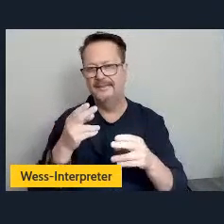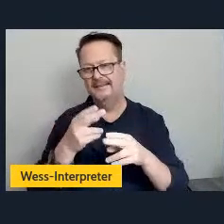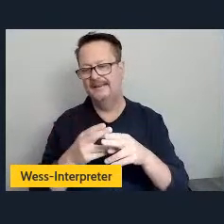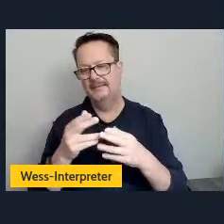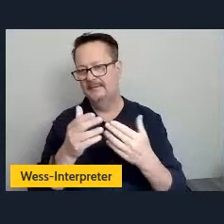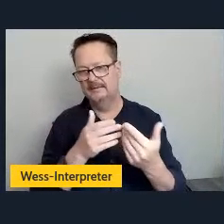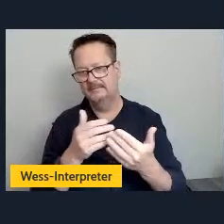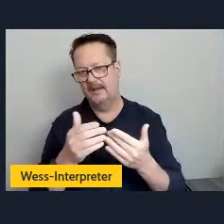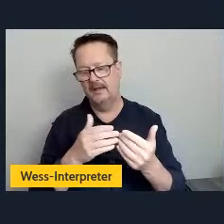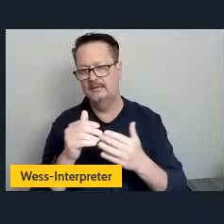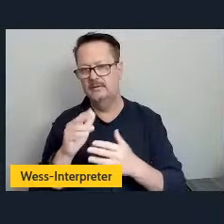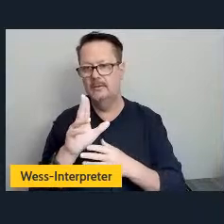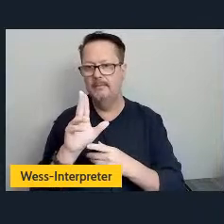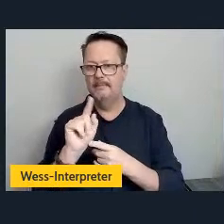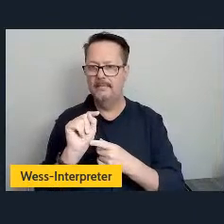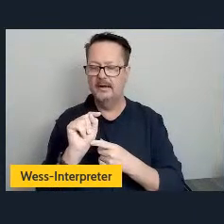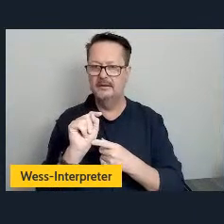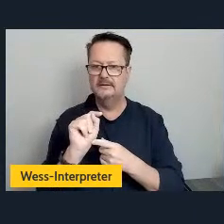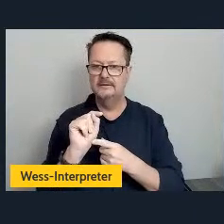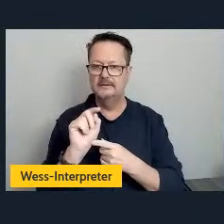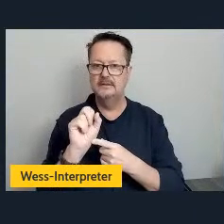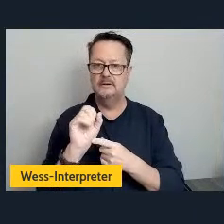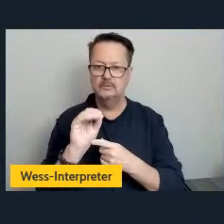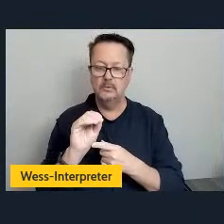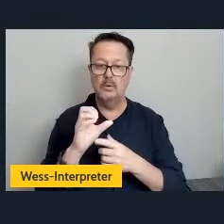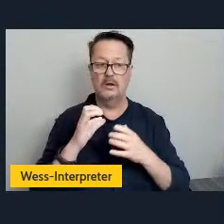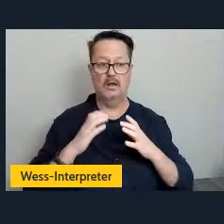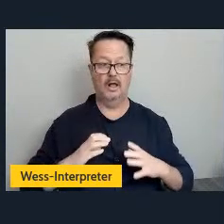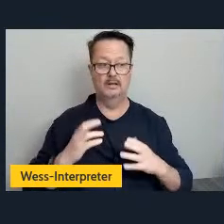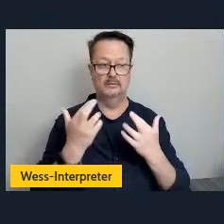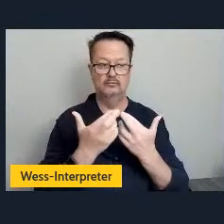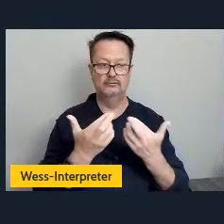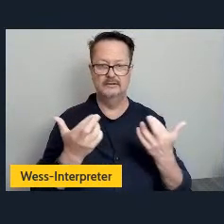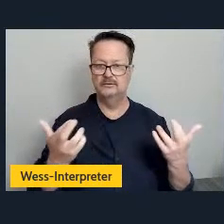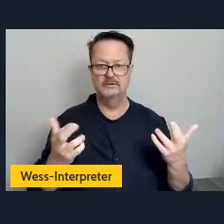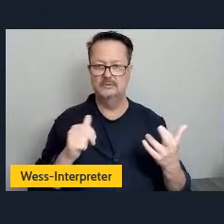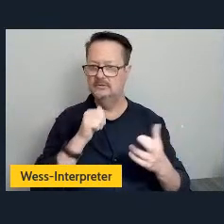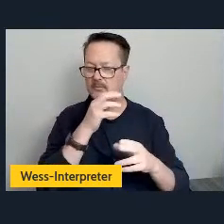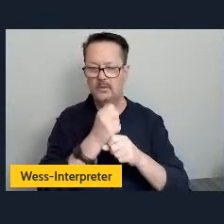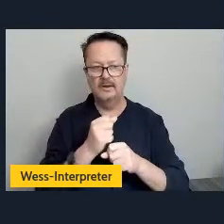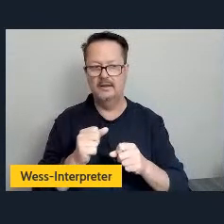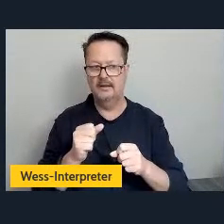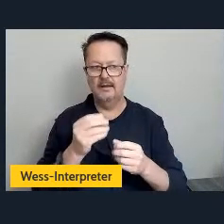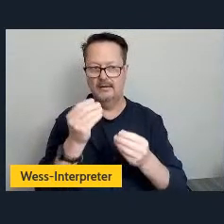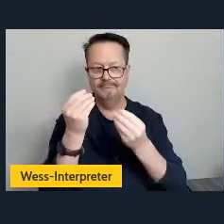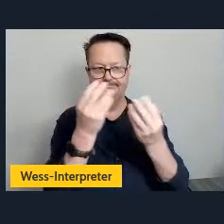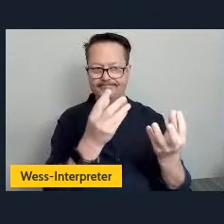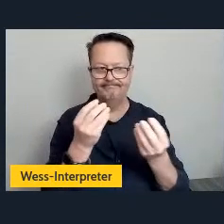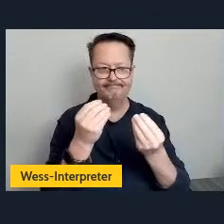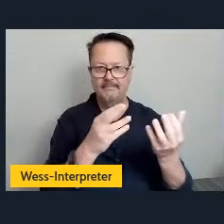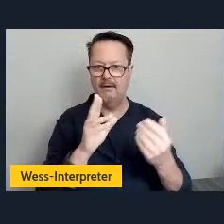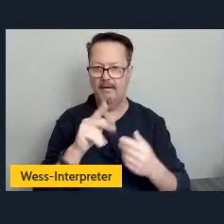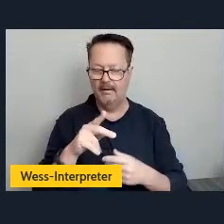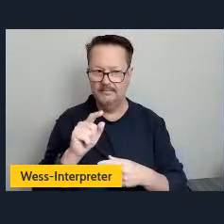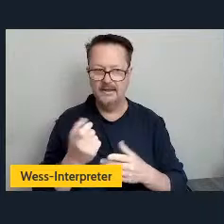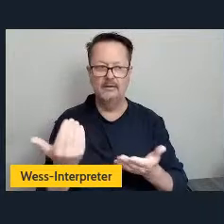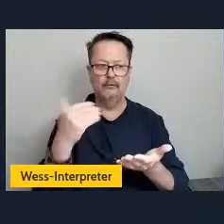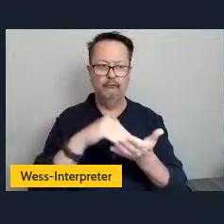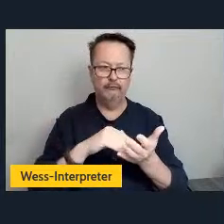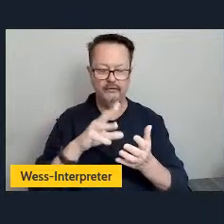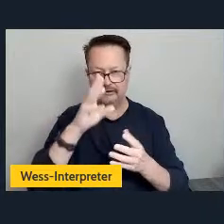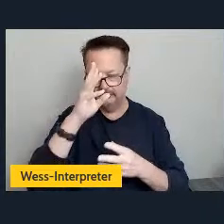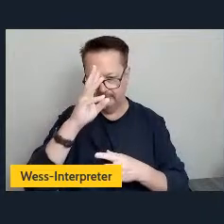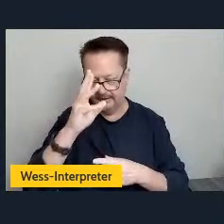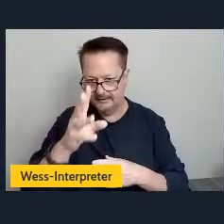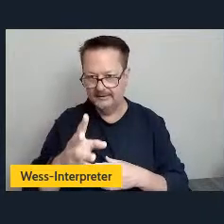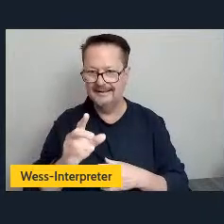matter, but so custom resources don't get updated or recreated or whatever